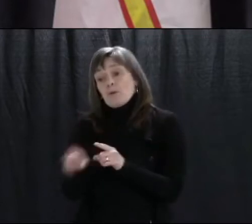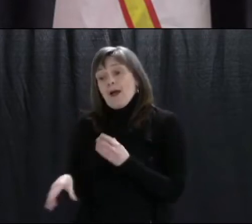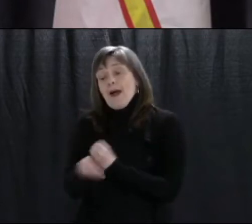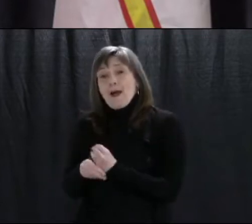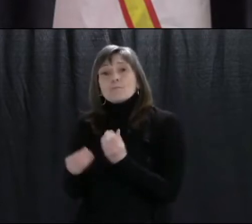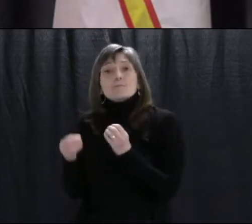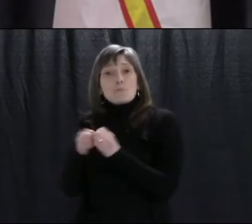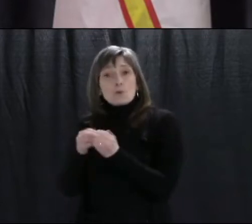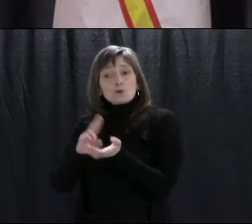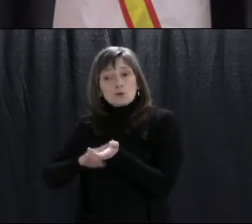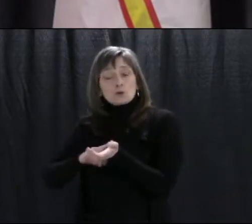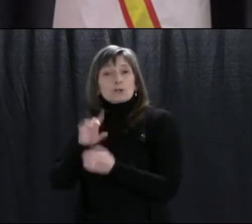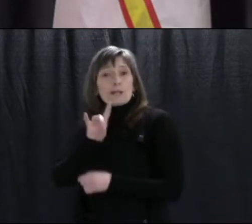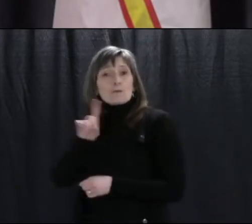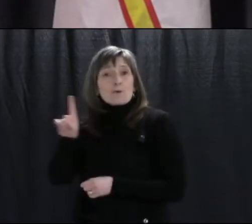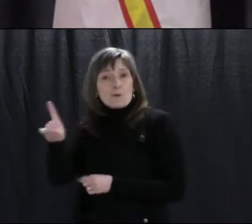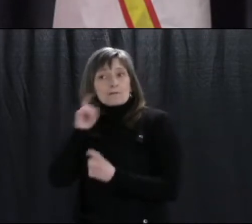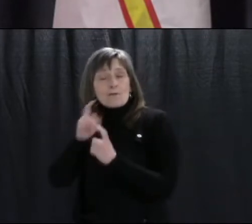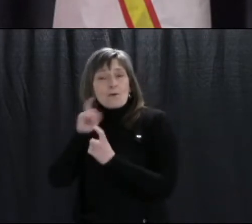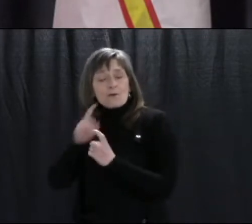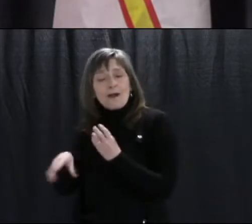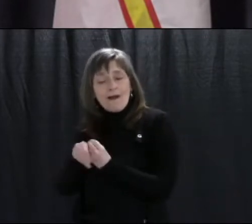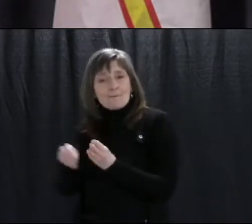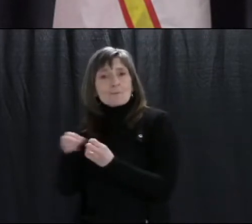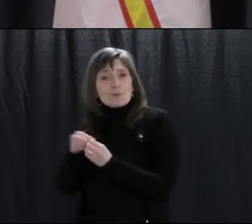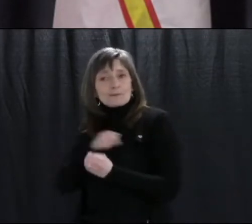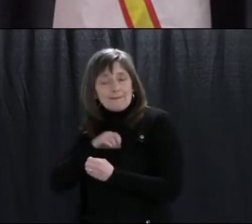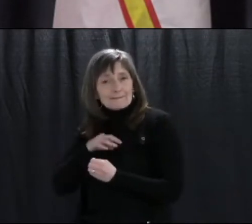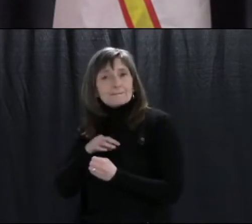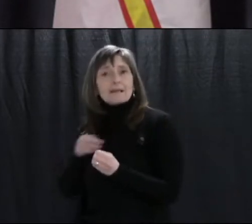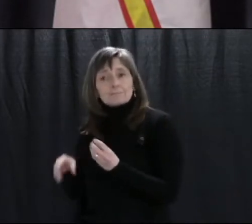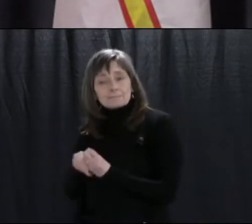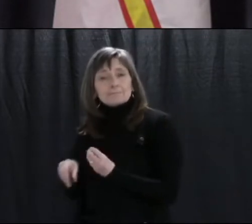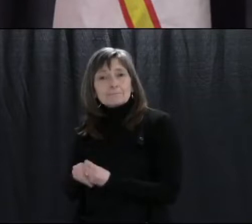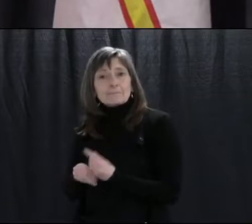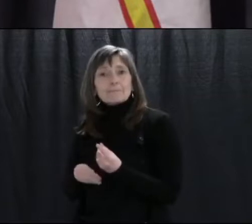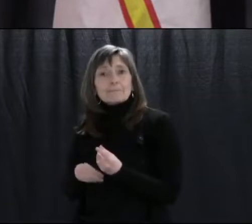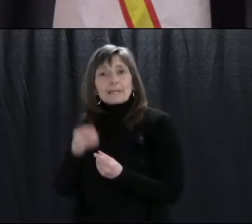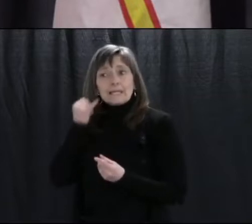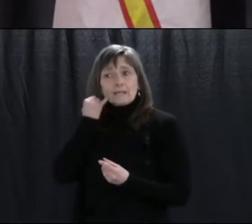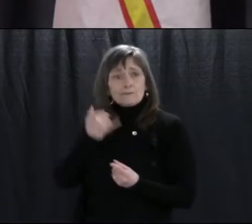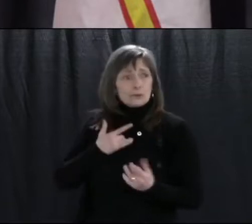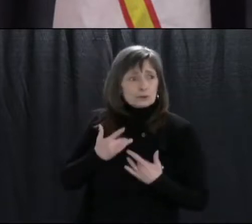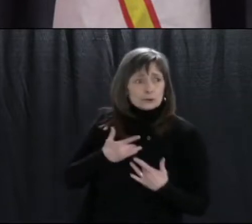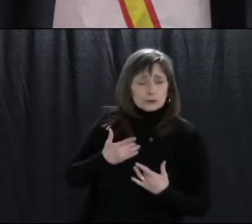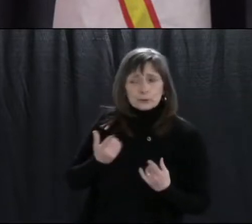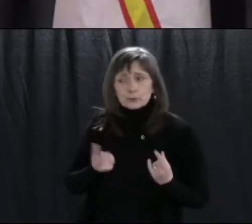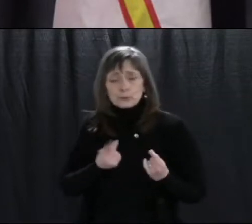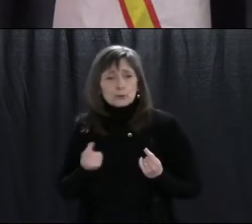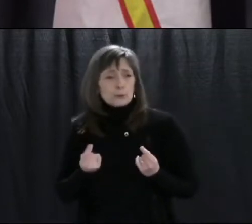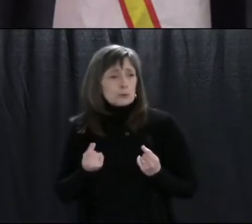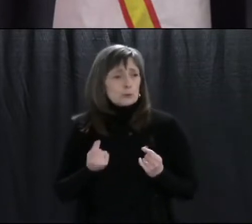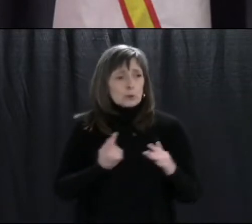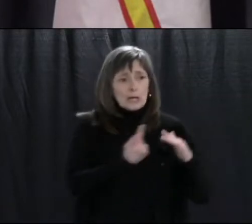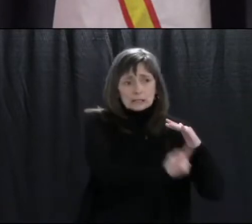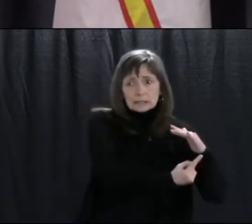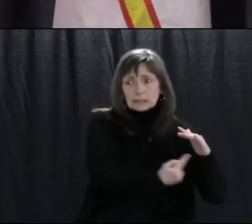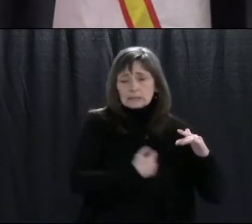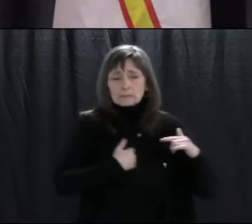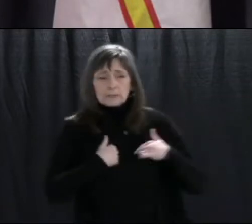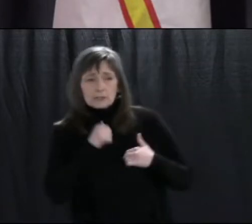line. If you have concerns about issues raising as a result of you or your loved ones being in